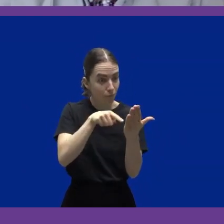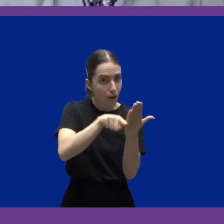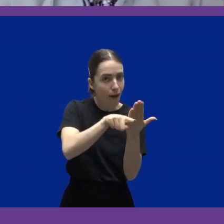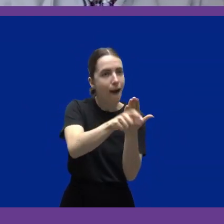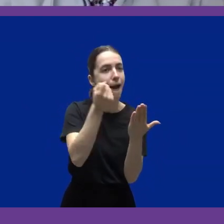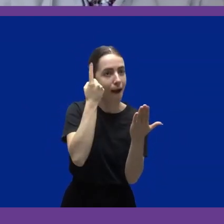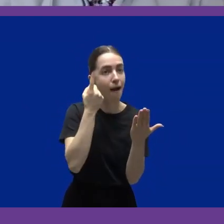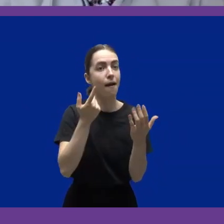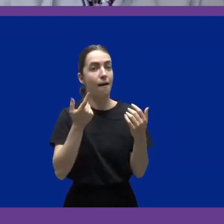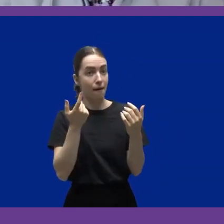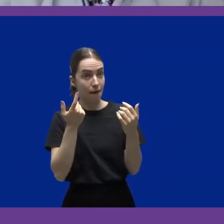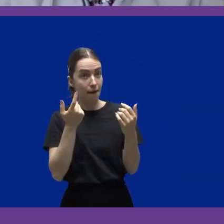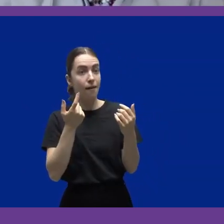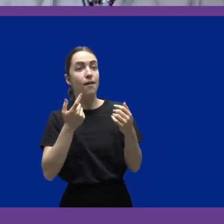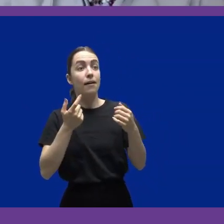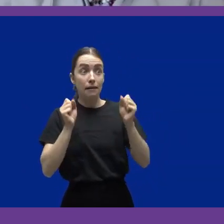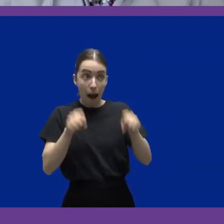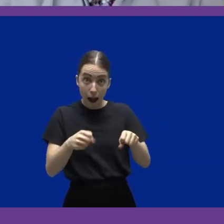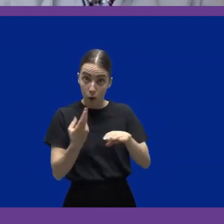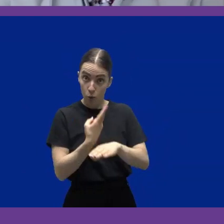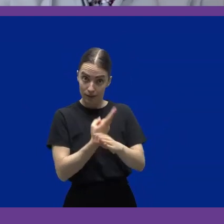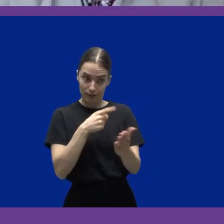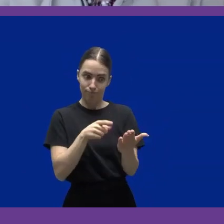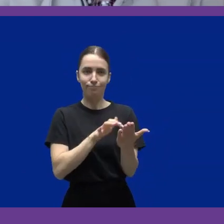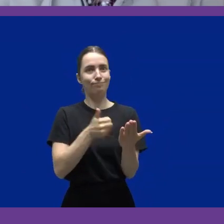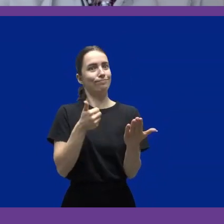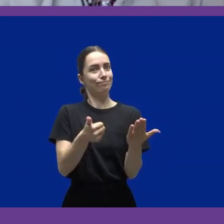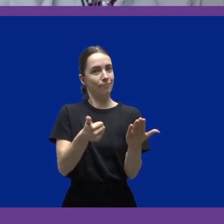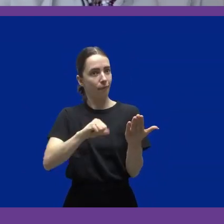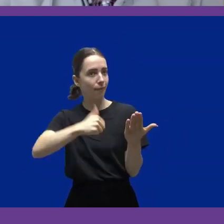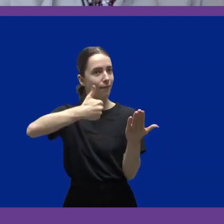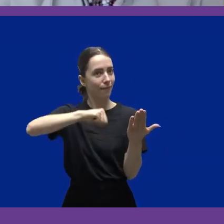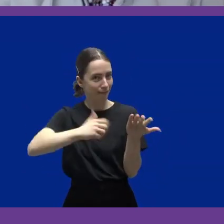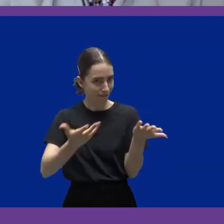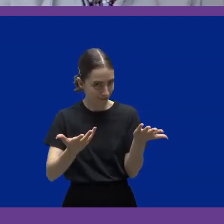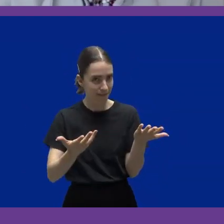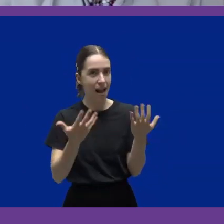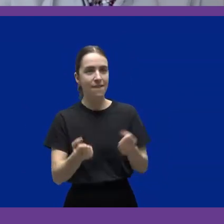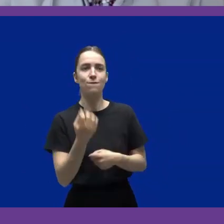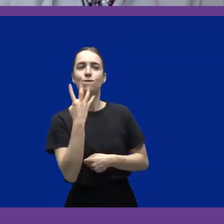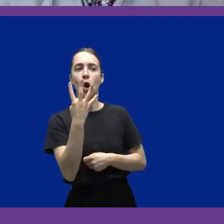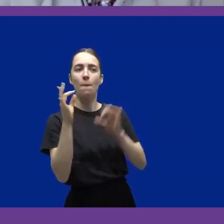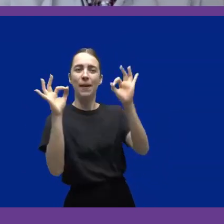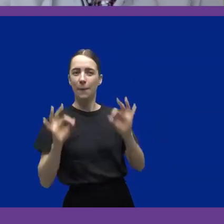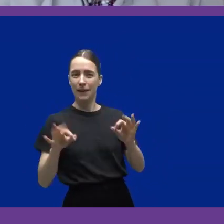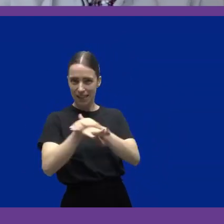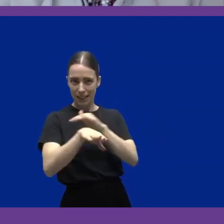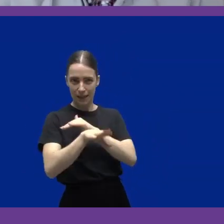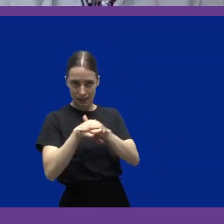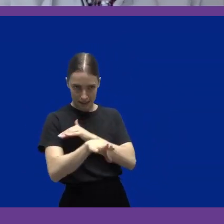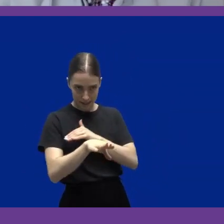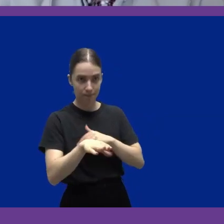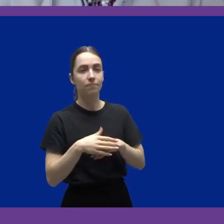to be compatible with assistive technologies. And there is the principle of access through